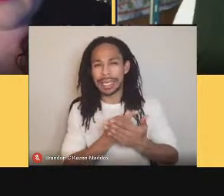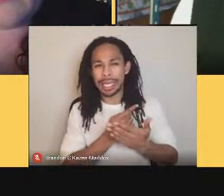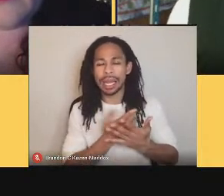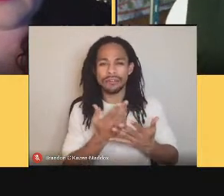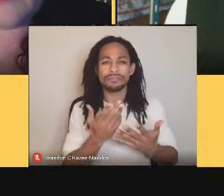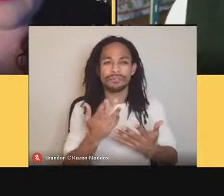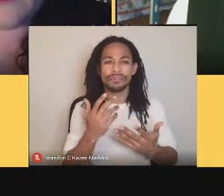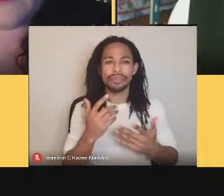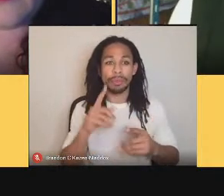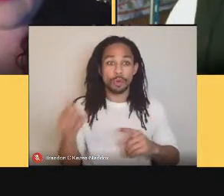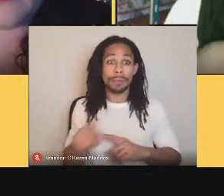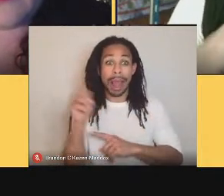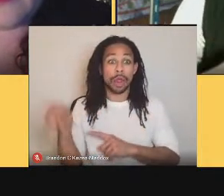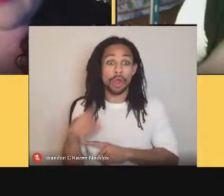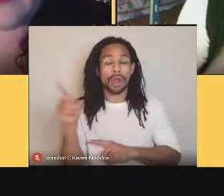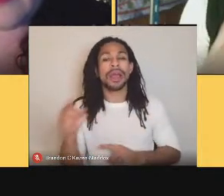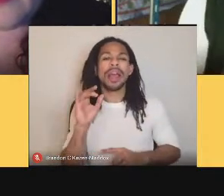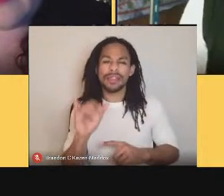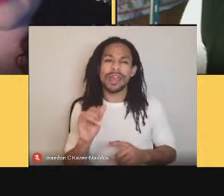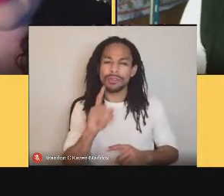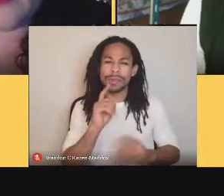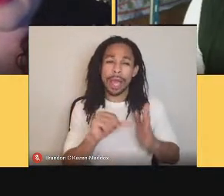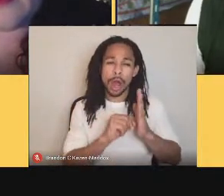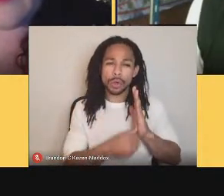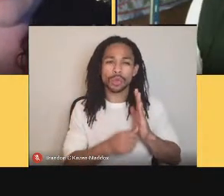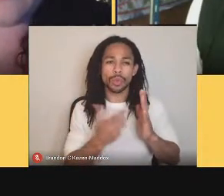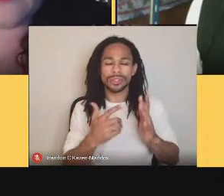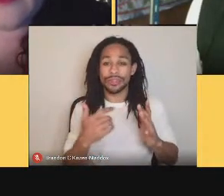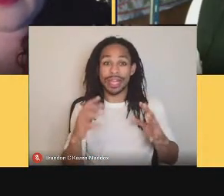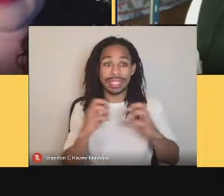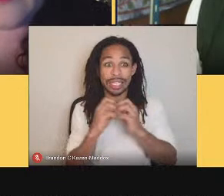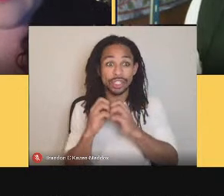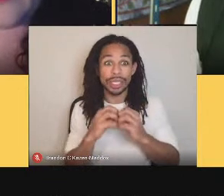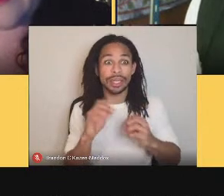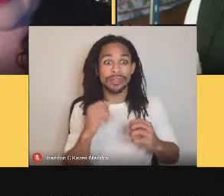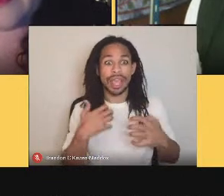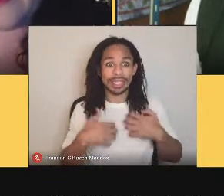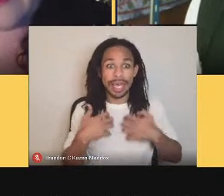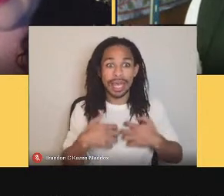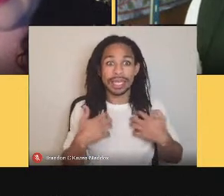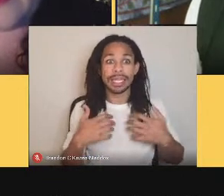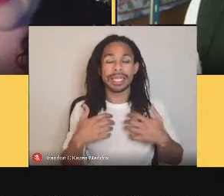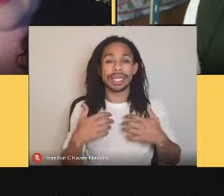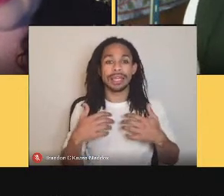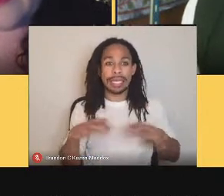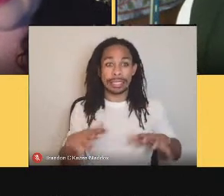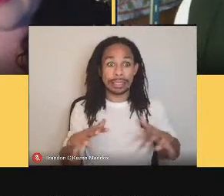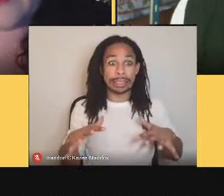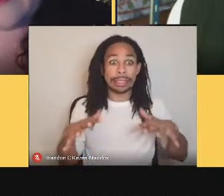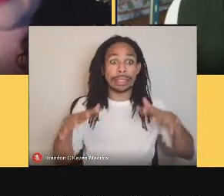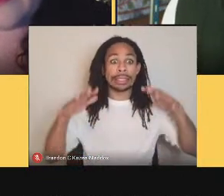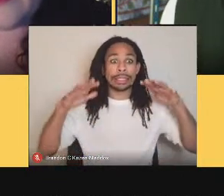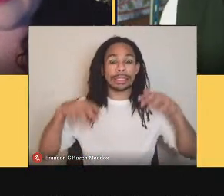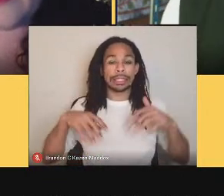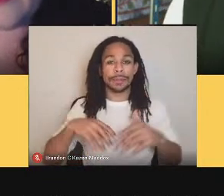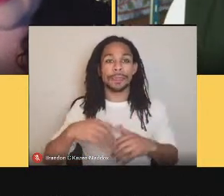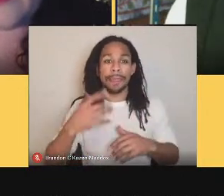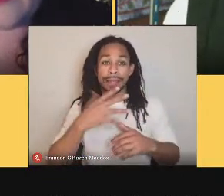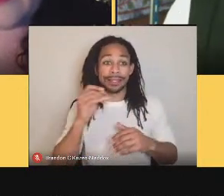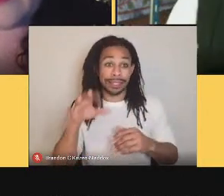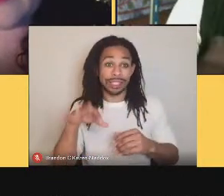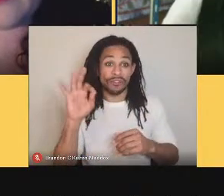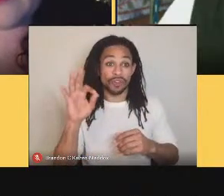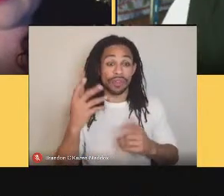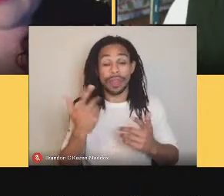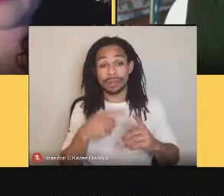Marcus's anxiety and his tension that's building within himself, as far as just discovering that this person